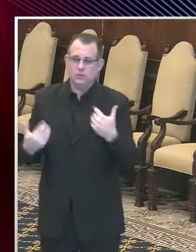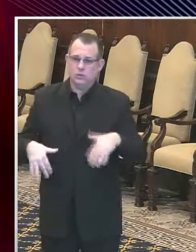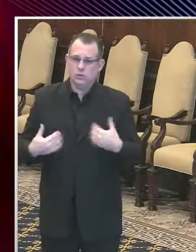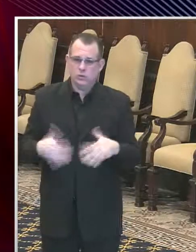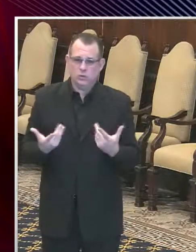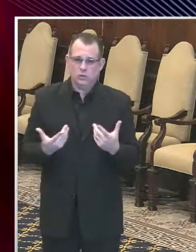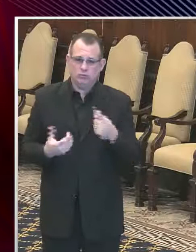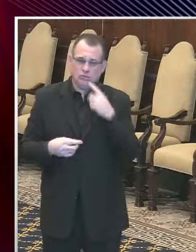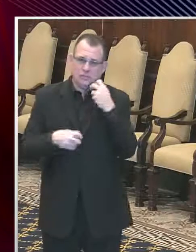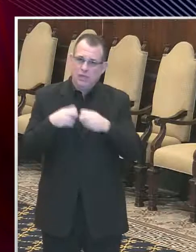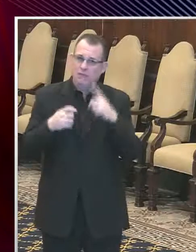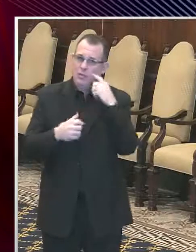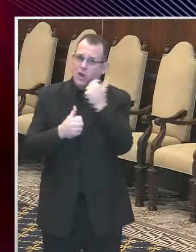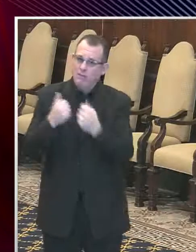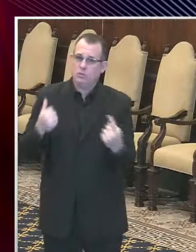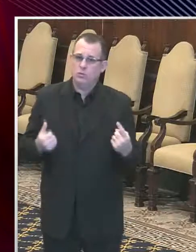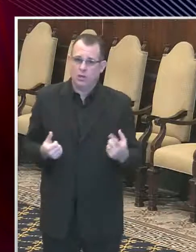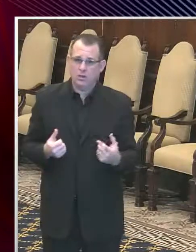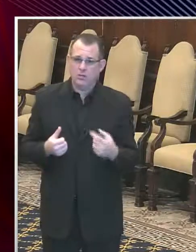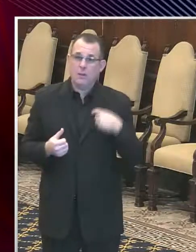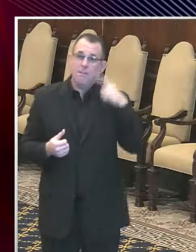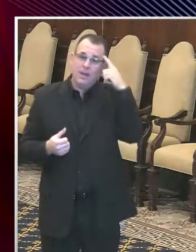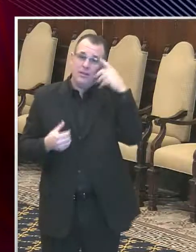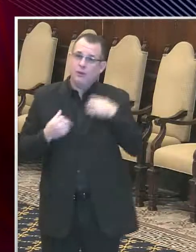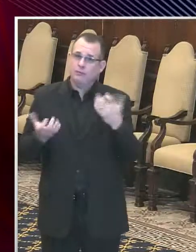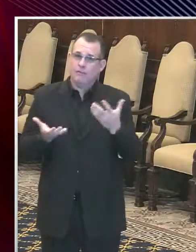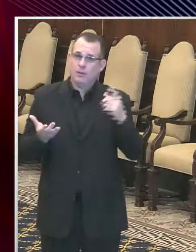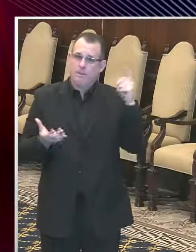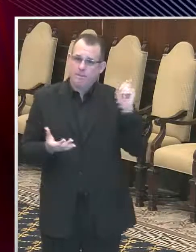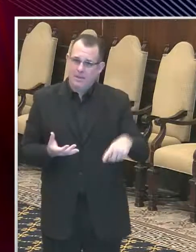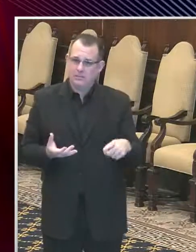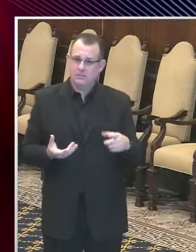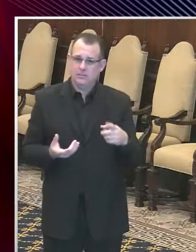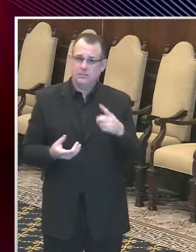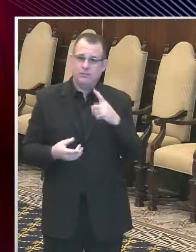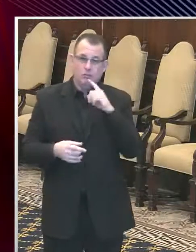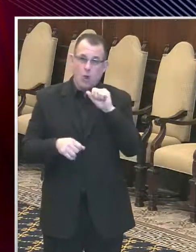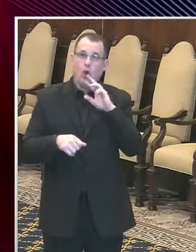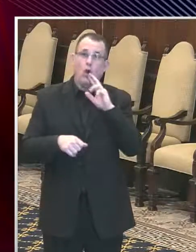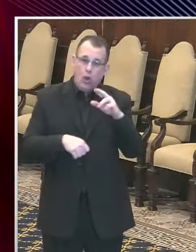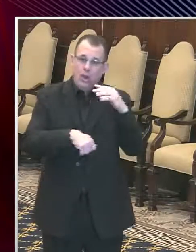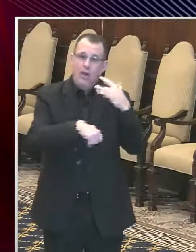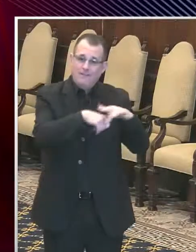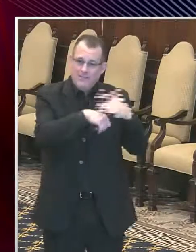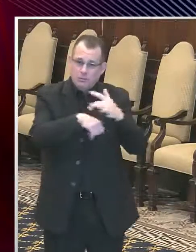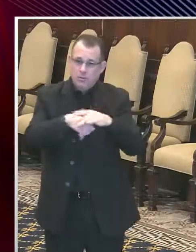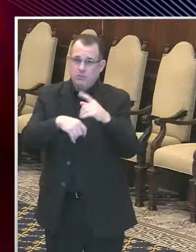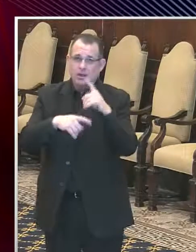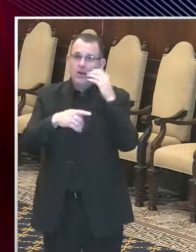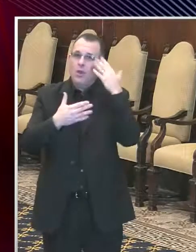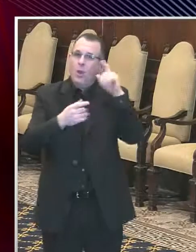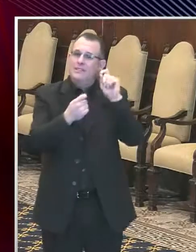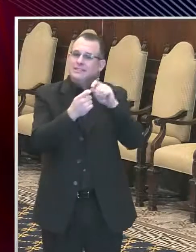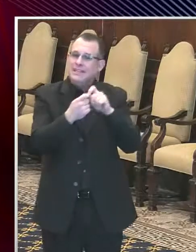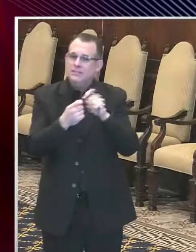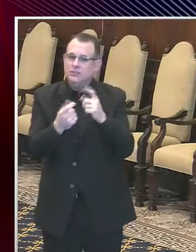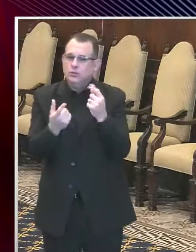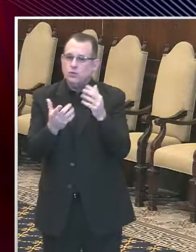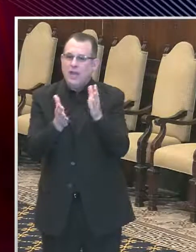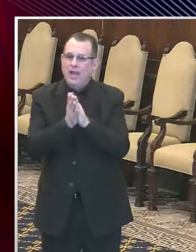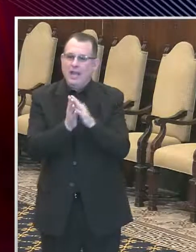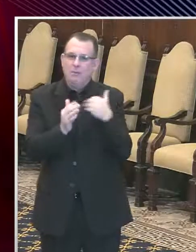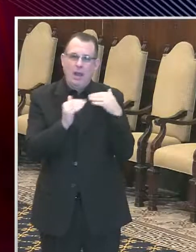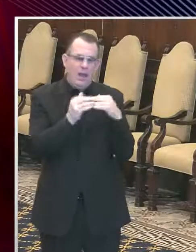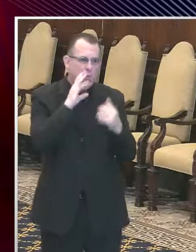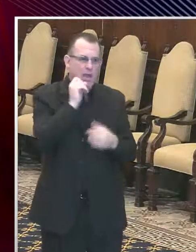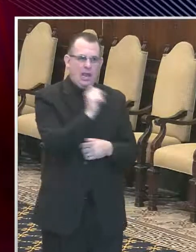everybody. Mental health services have to be available. They are available. I can't give you the details. I'd have to defer you to my colleague, David Jones, the Commissioner